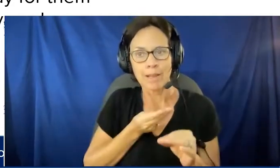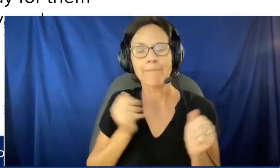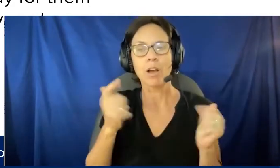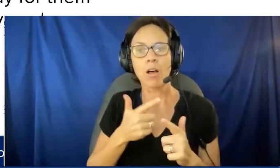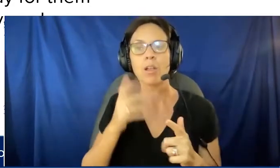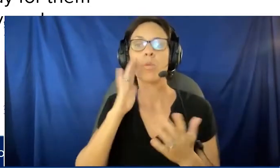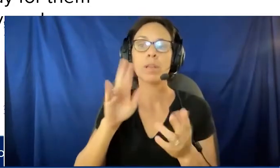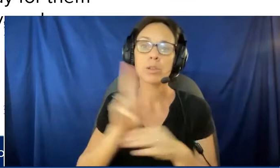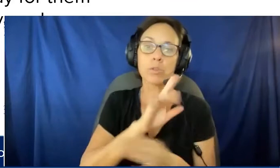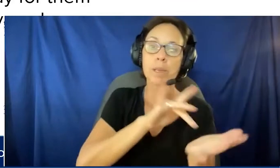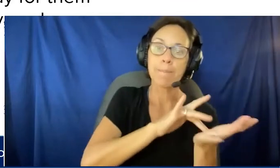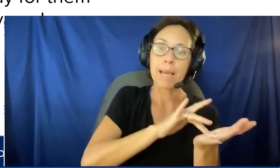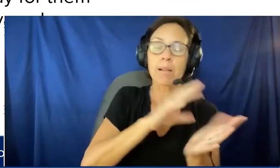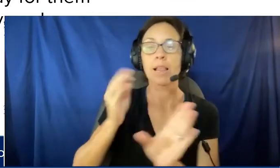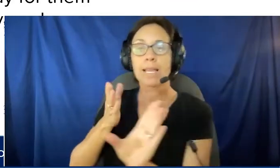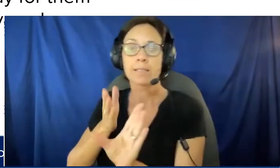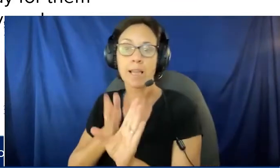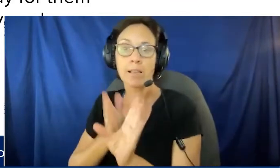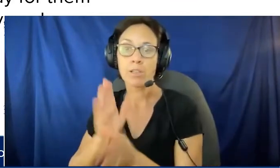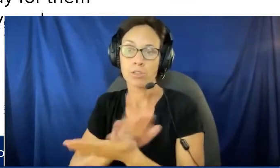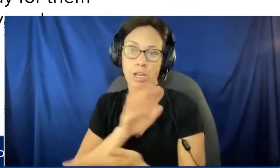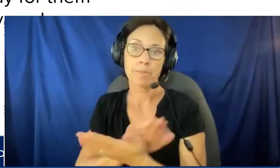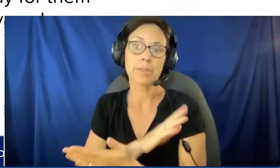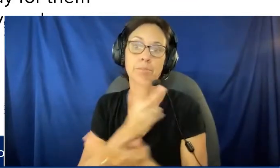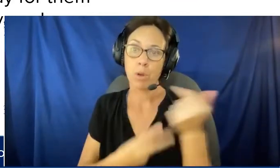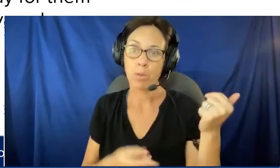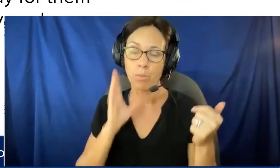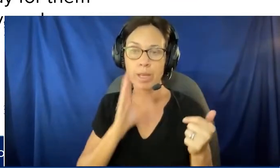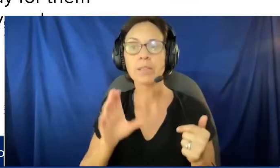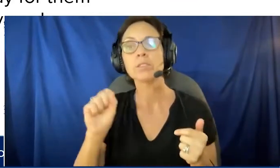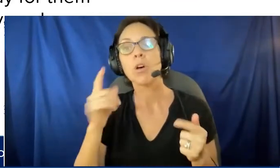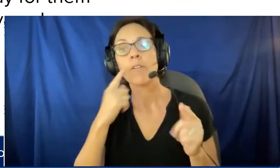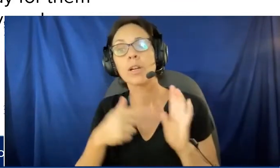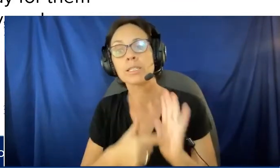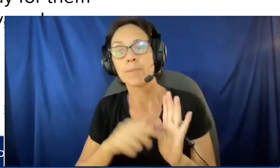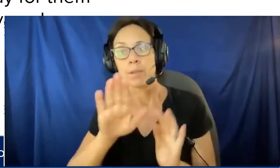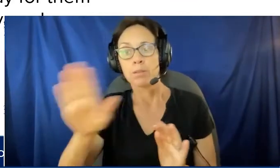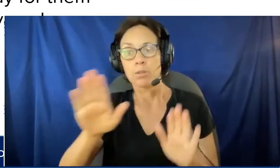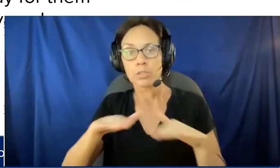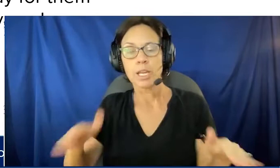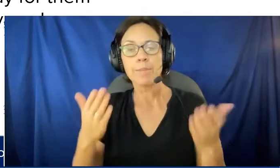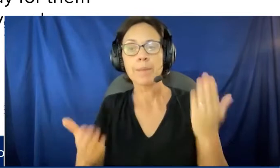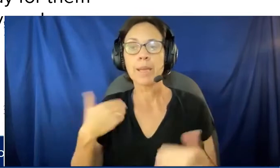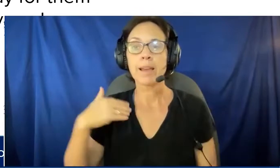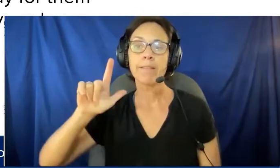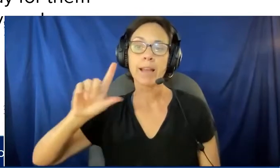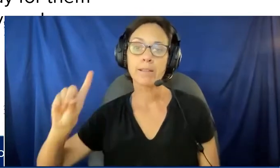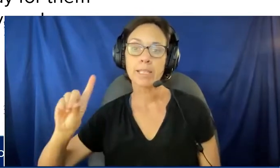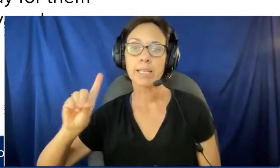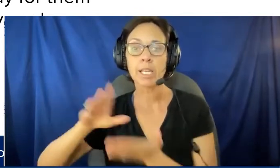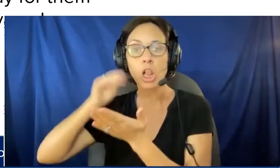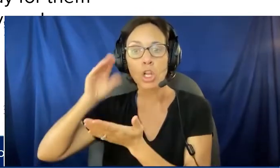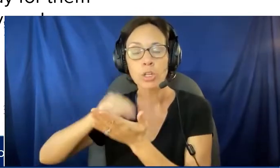documents. So if your child, say, has a learning issue as well as